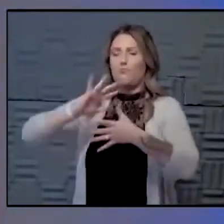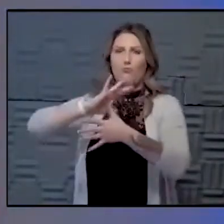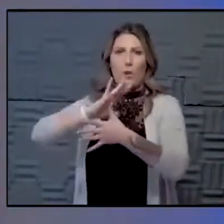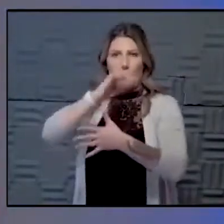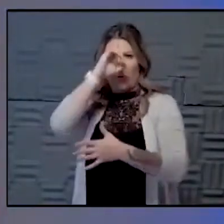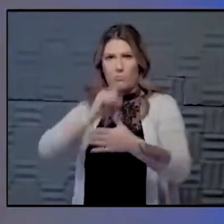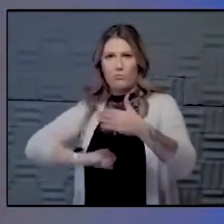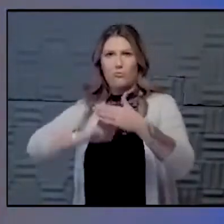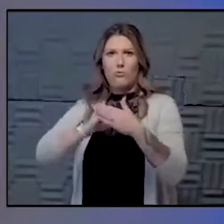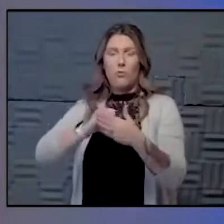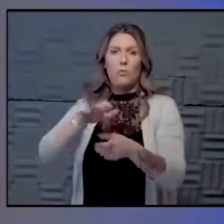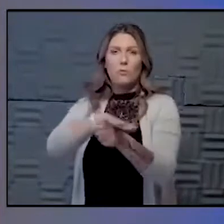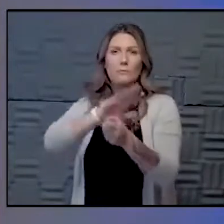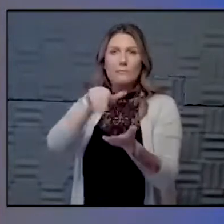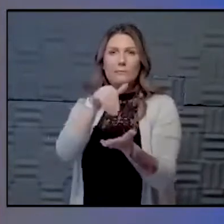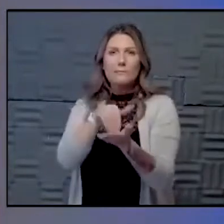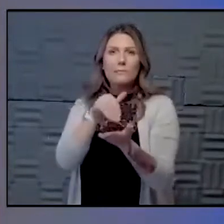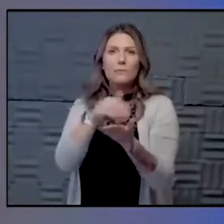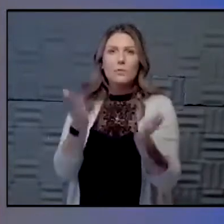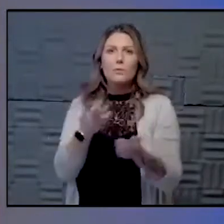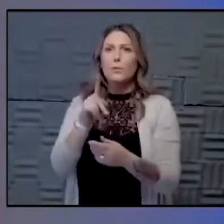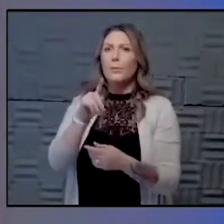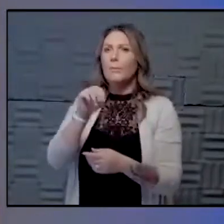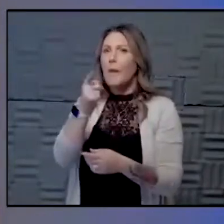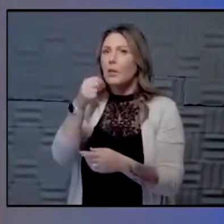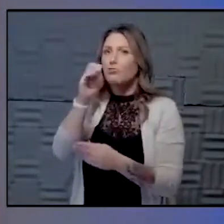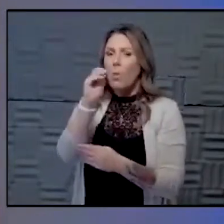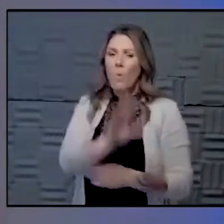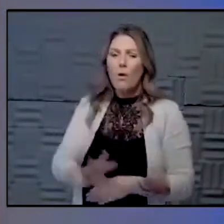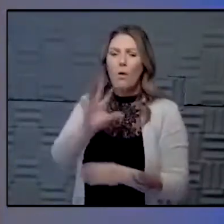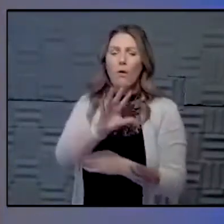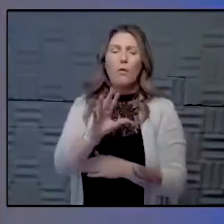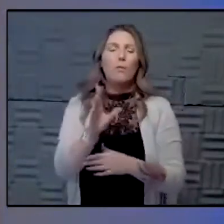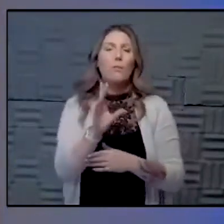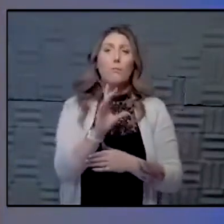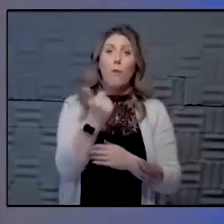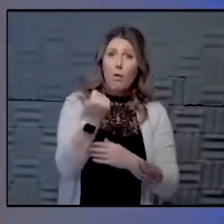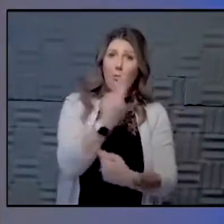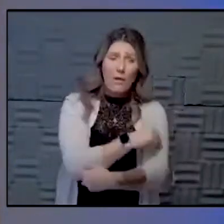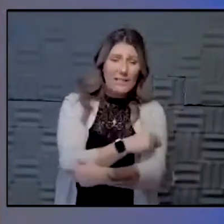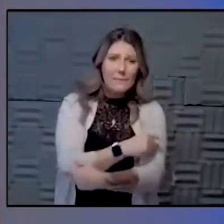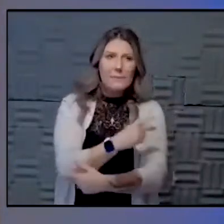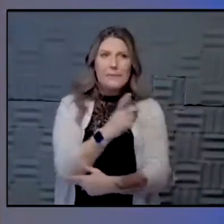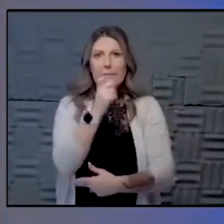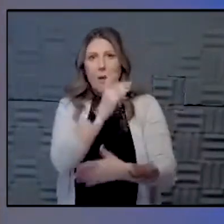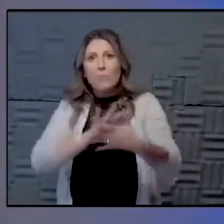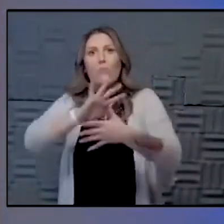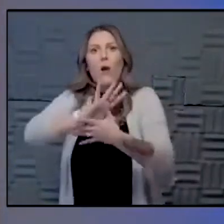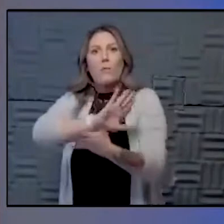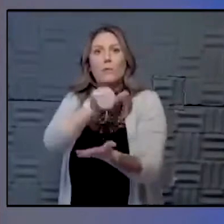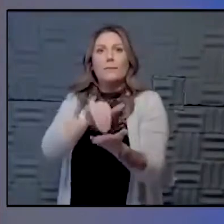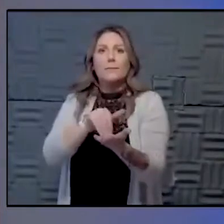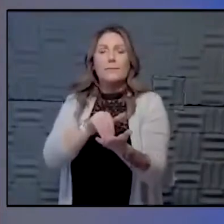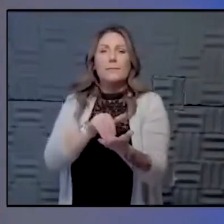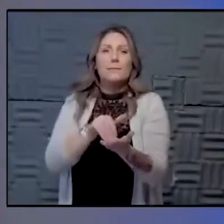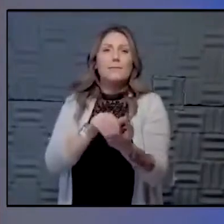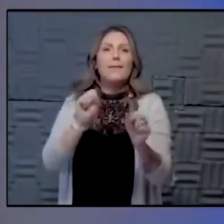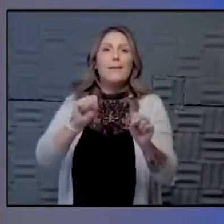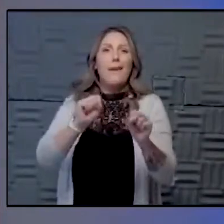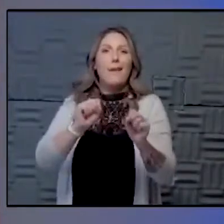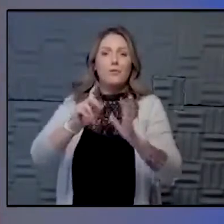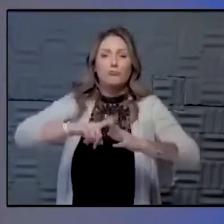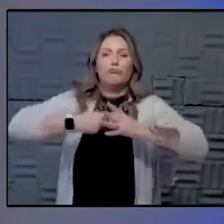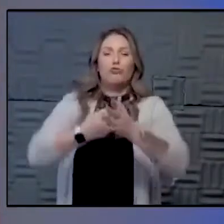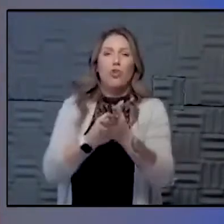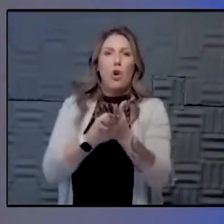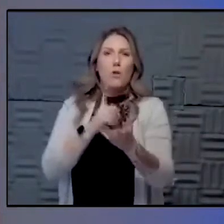centers in the metro area, and those hospitals, and even hospitals that are not primary stroke centers, are equipped to give the initial line of